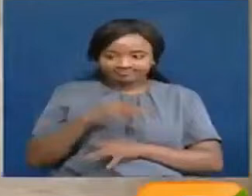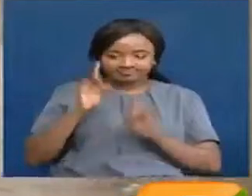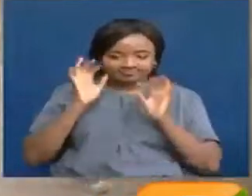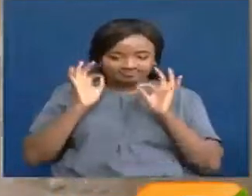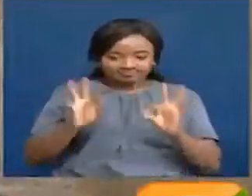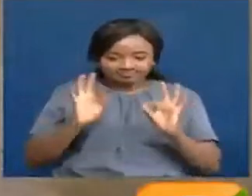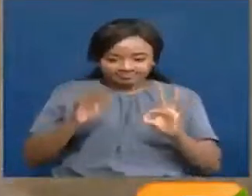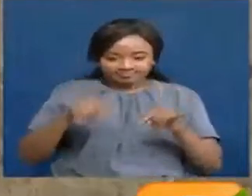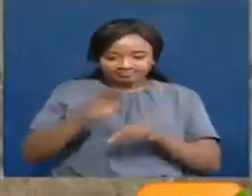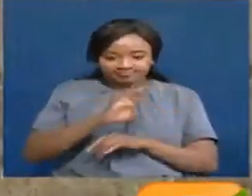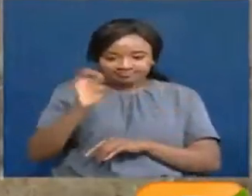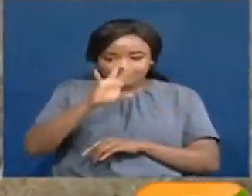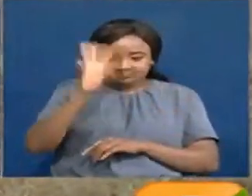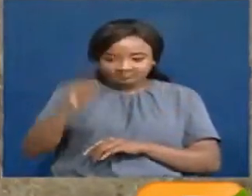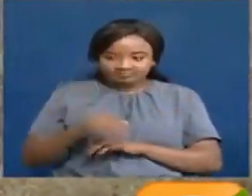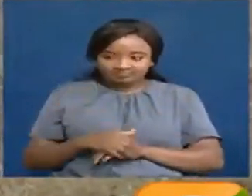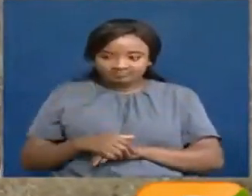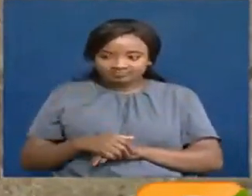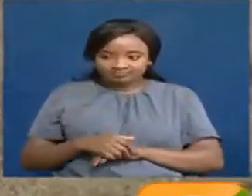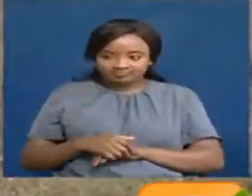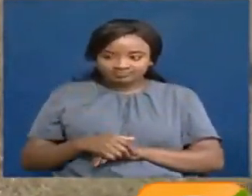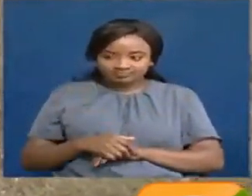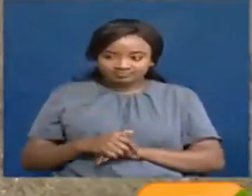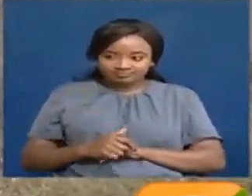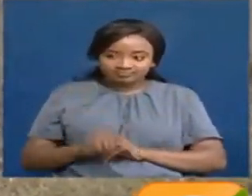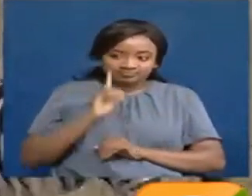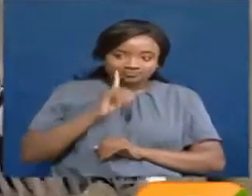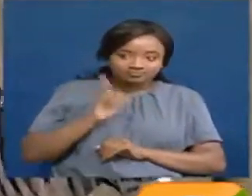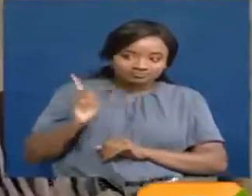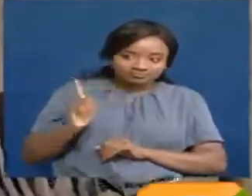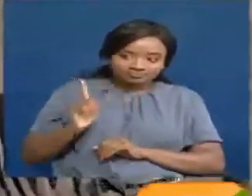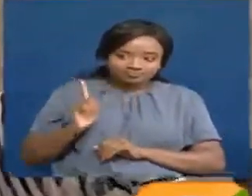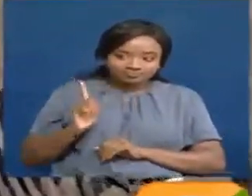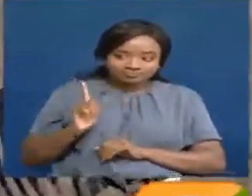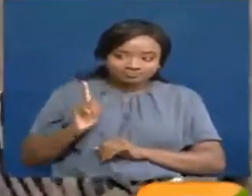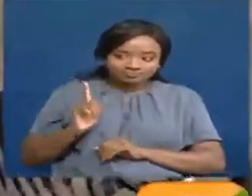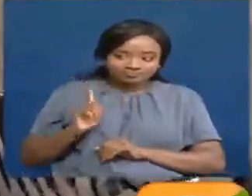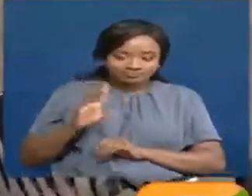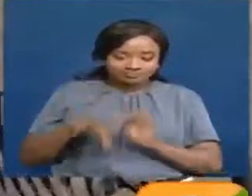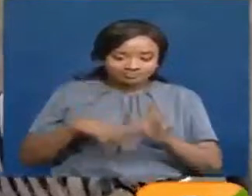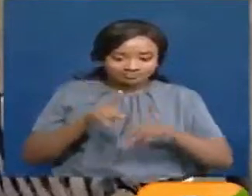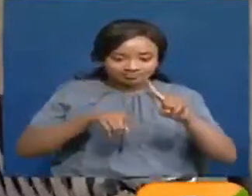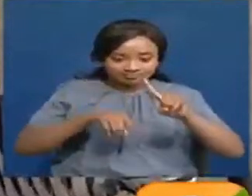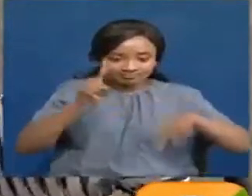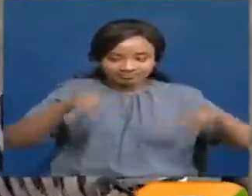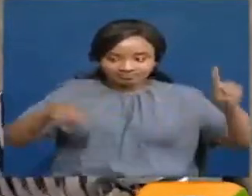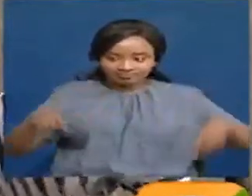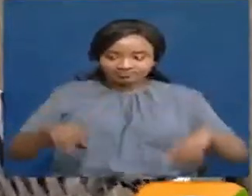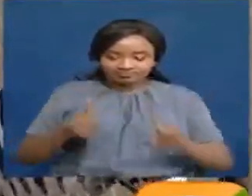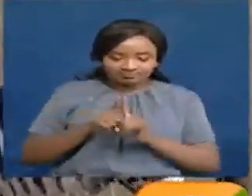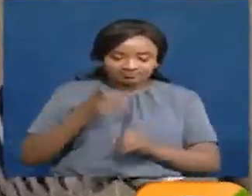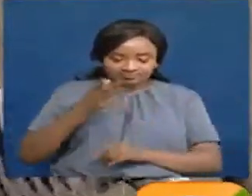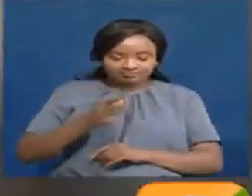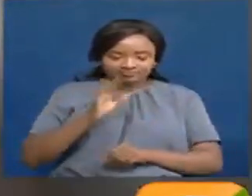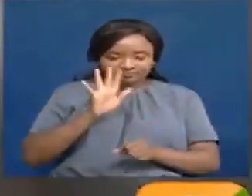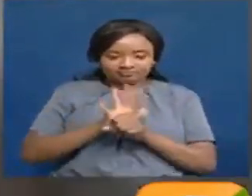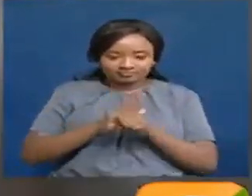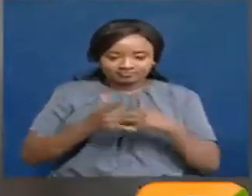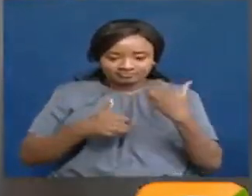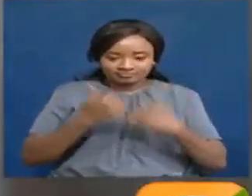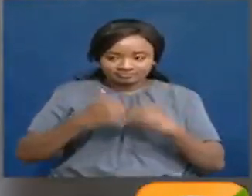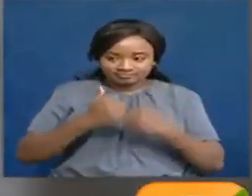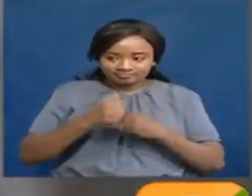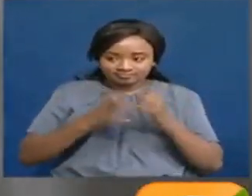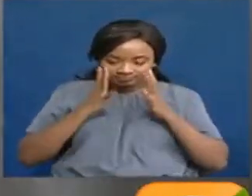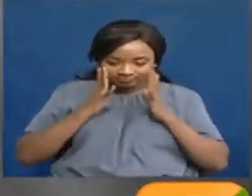Africa. With its wide sun-drenched plains and rich biodiversity, it's here that scientists and conservationists